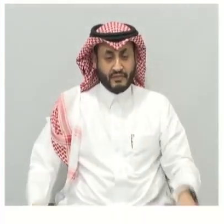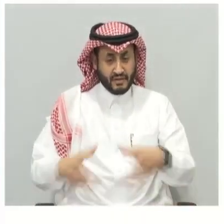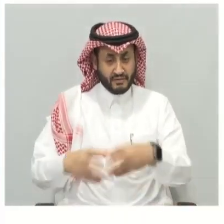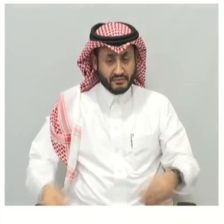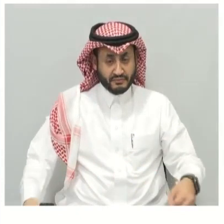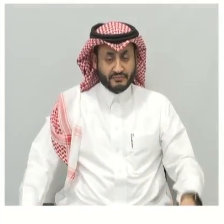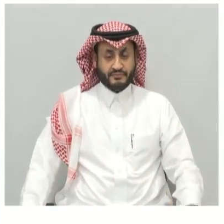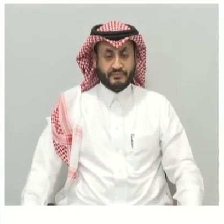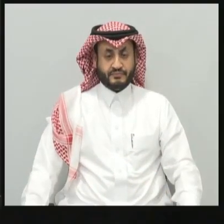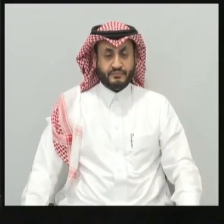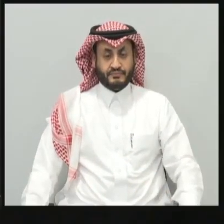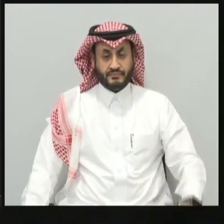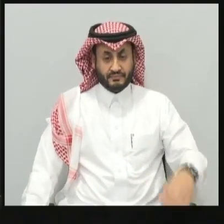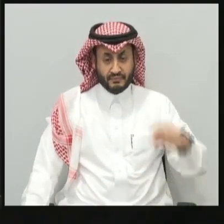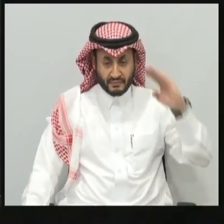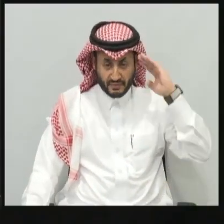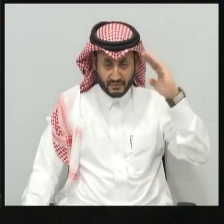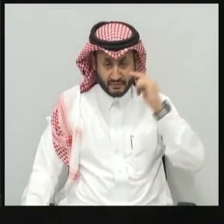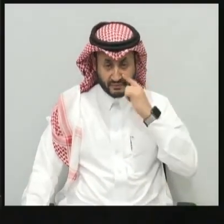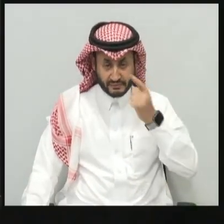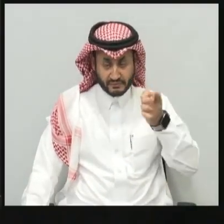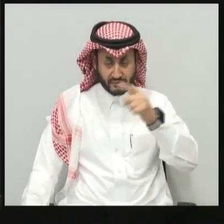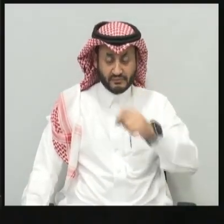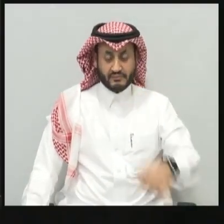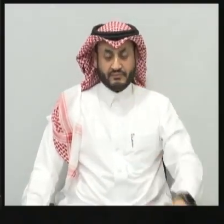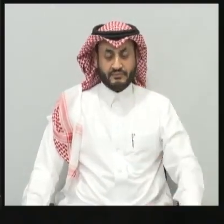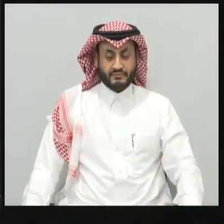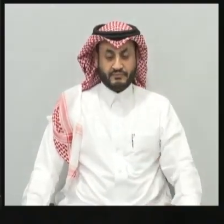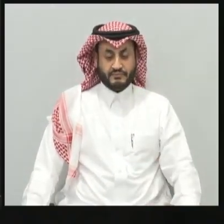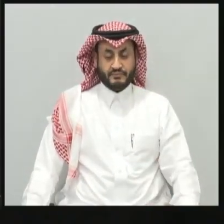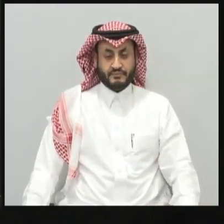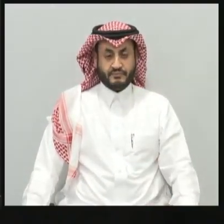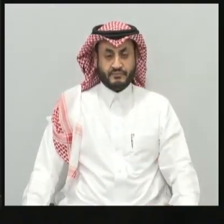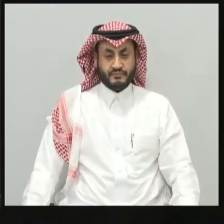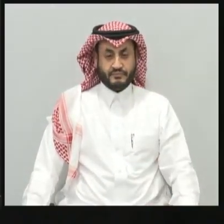we have reached the end of our lesson. Thank you very much for watching. I'll see you next time.